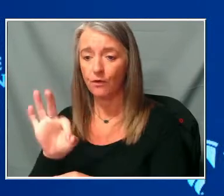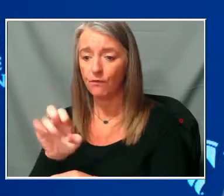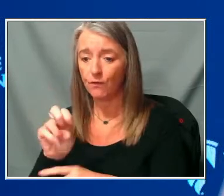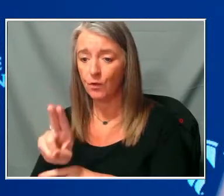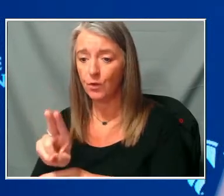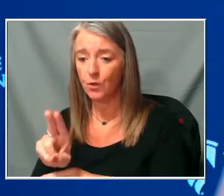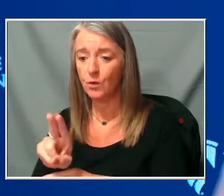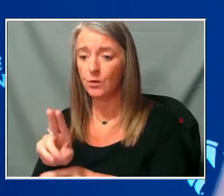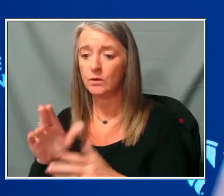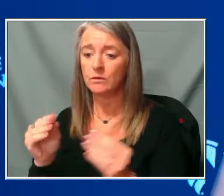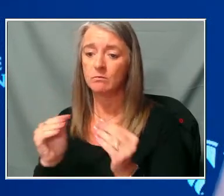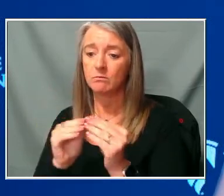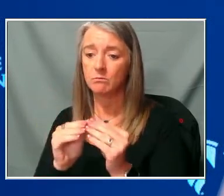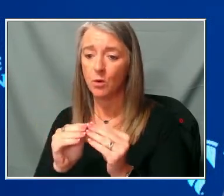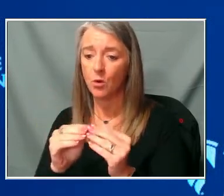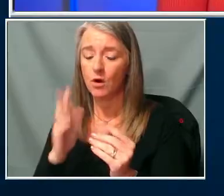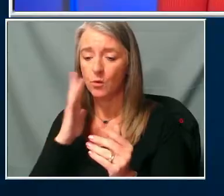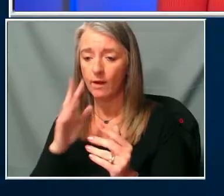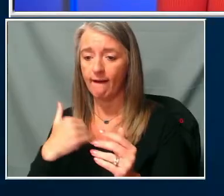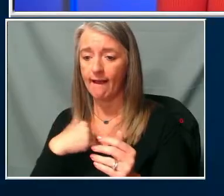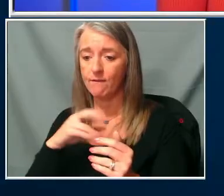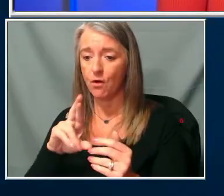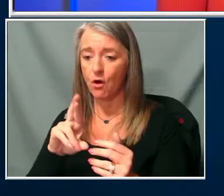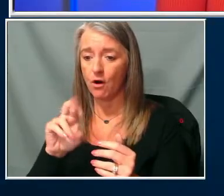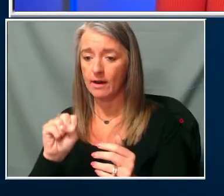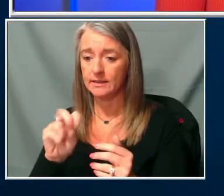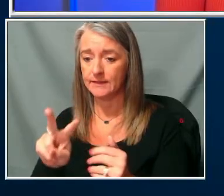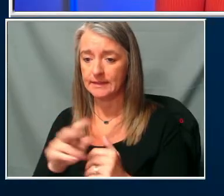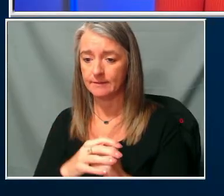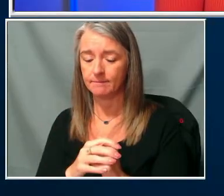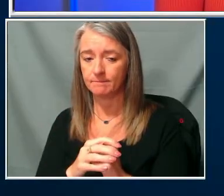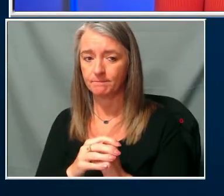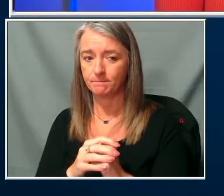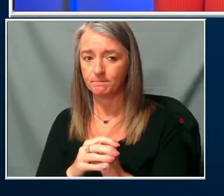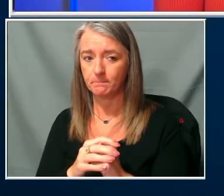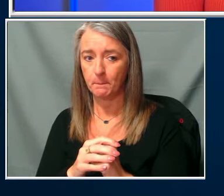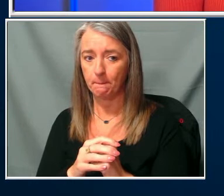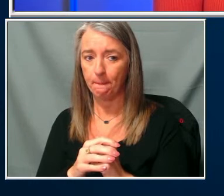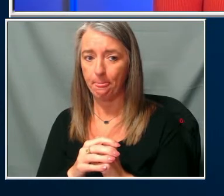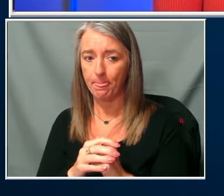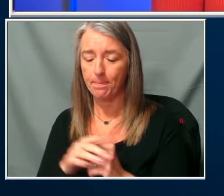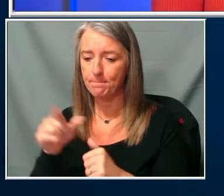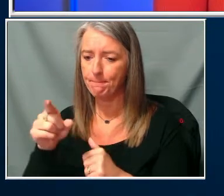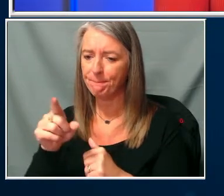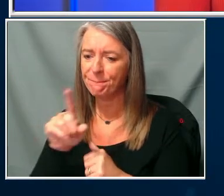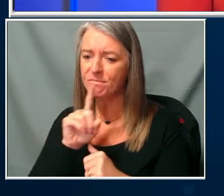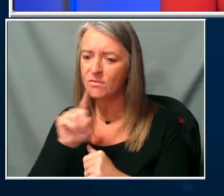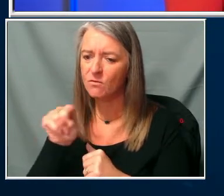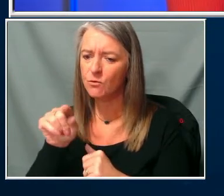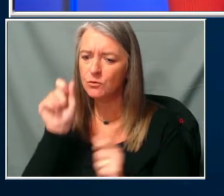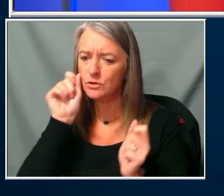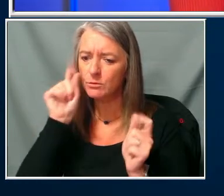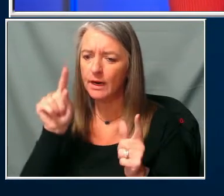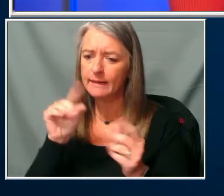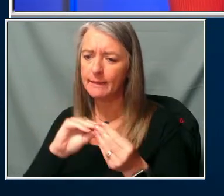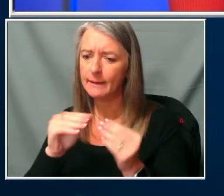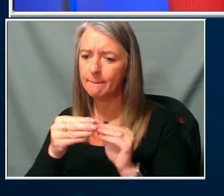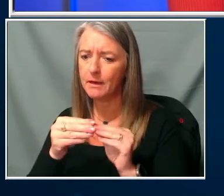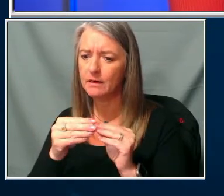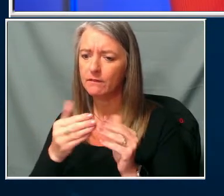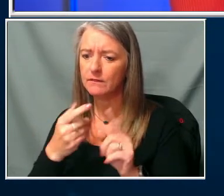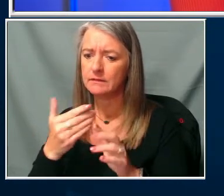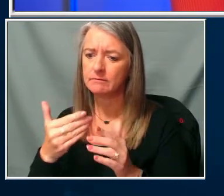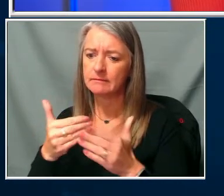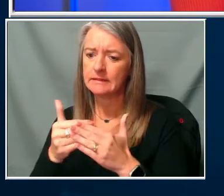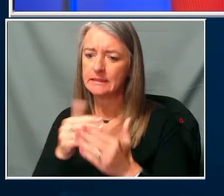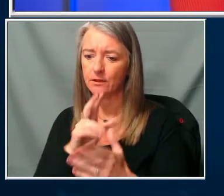upcoming vaccine for RSV. So our message just, it hasn't changed. Dr. Alatrini, are you surprised at the numbers this far out from the holidays? You